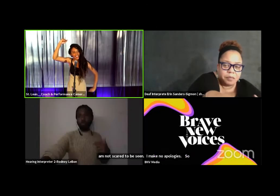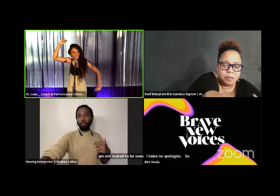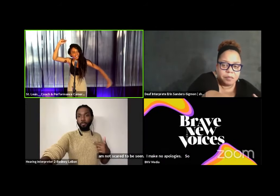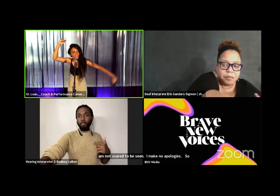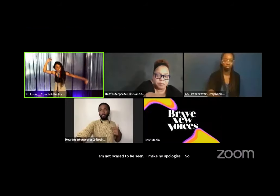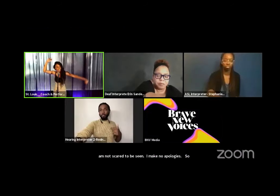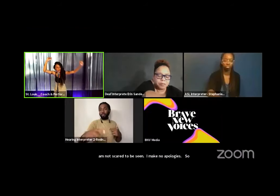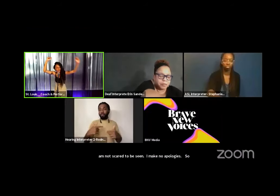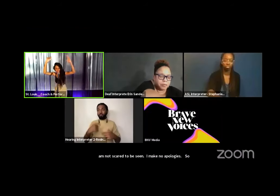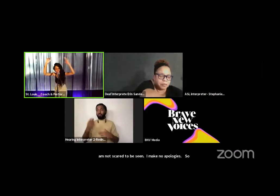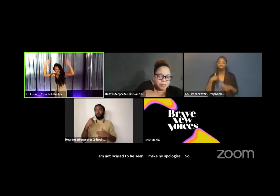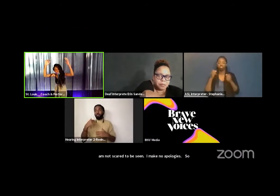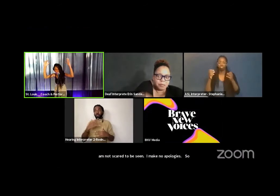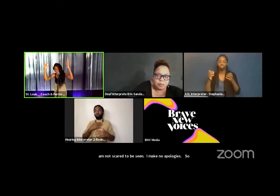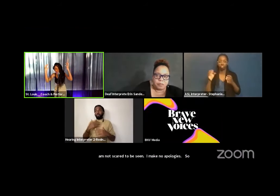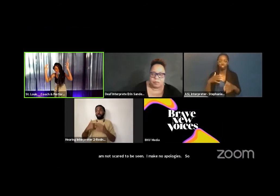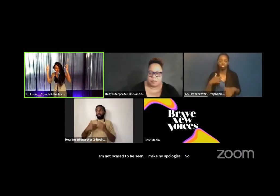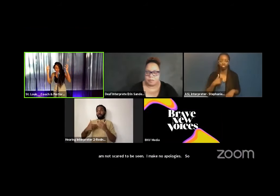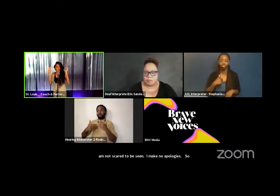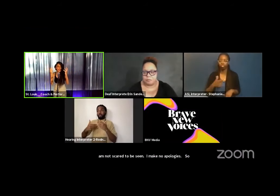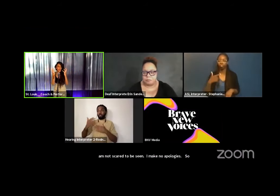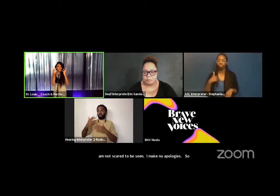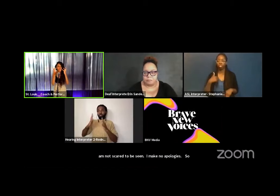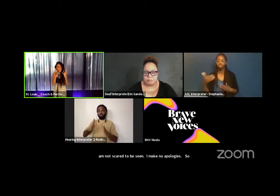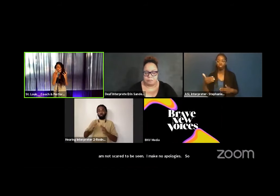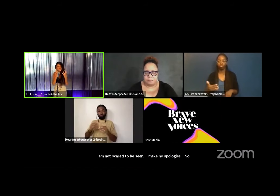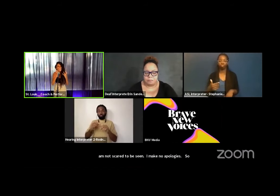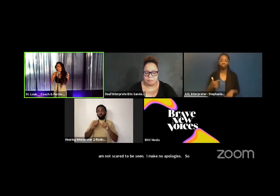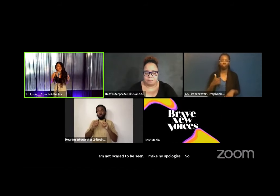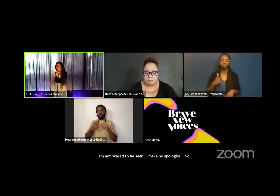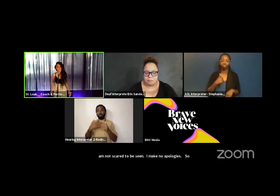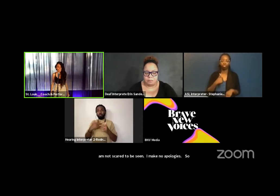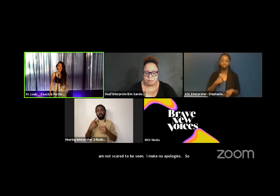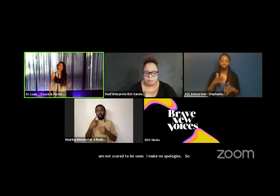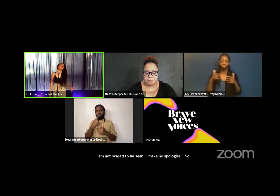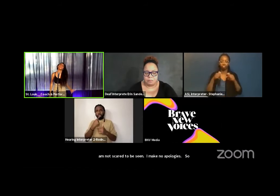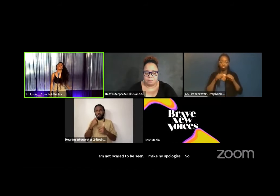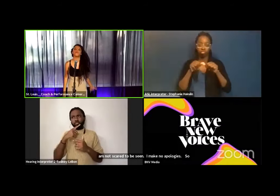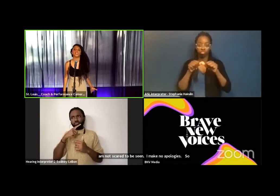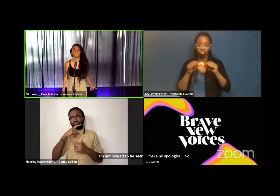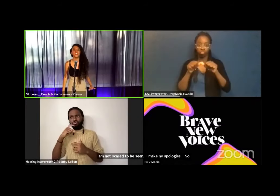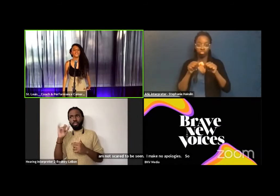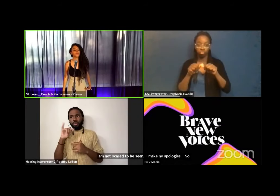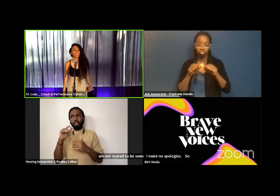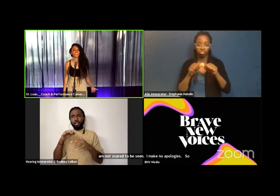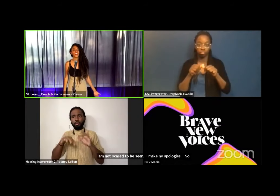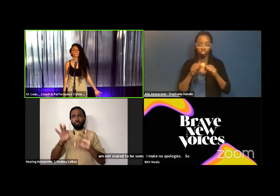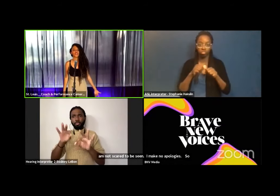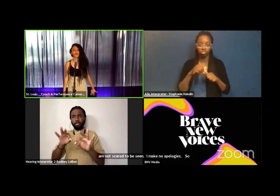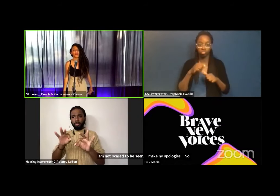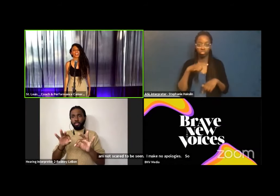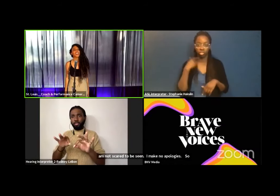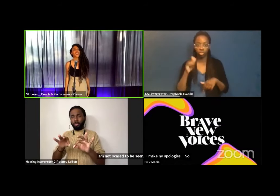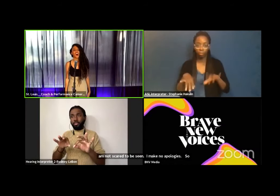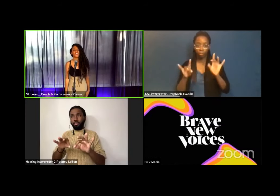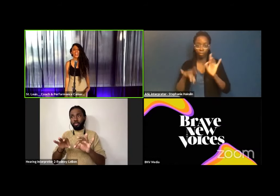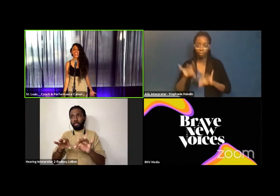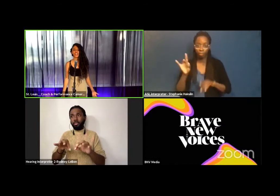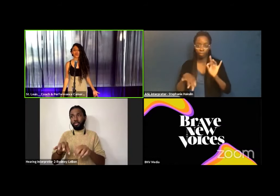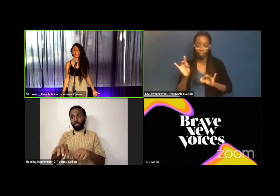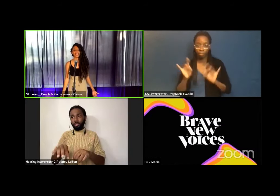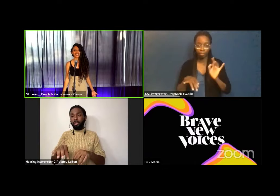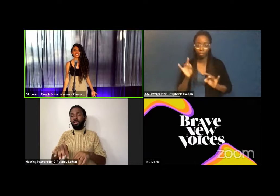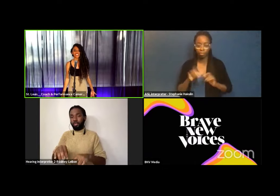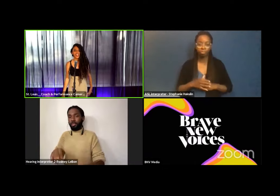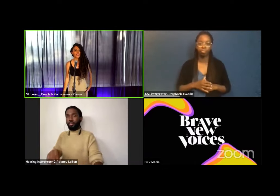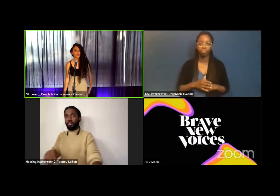up my ancestors like marionette dolls, stuffed my mouth with cotton like they picked, prevented me from telling their story by cutting off